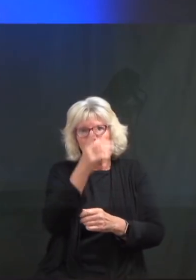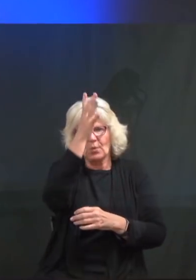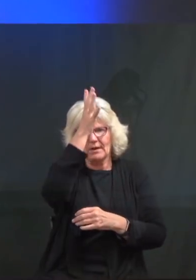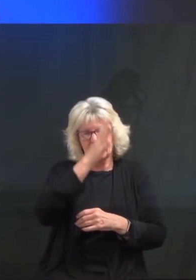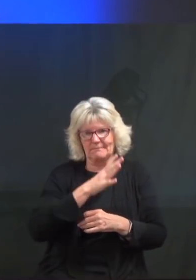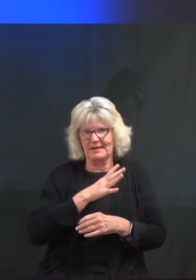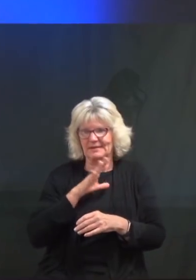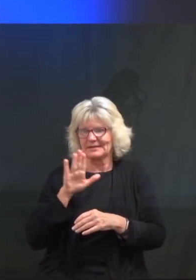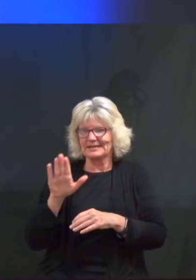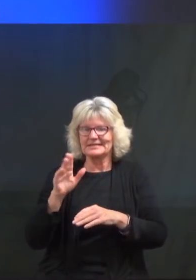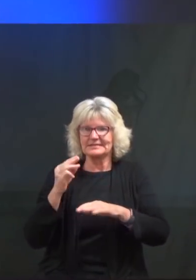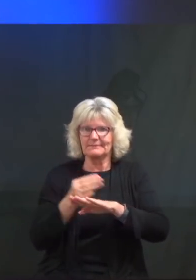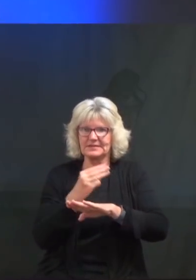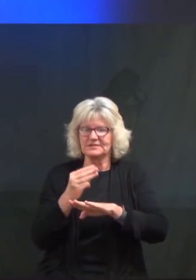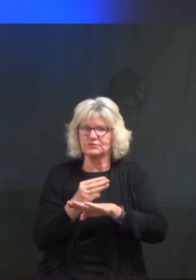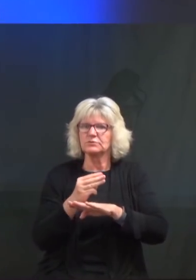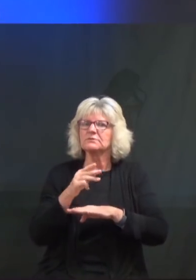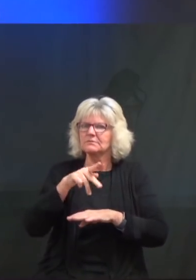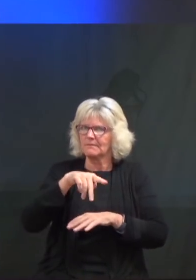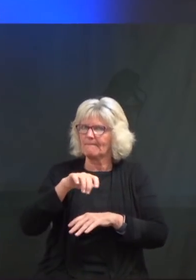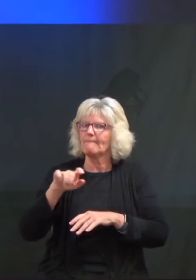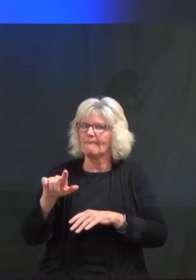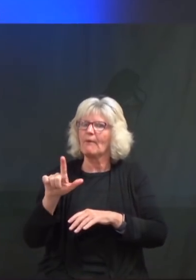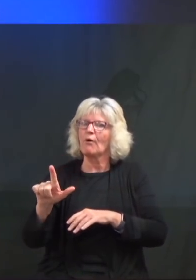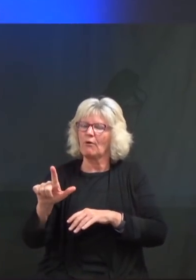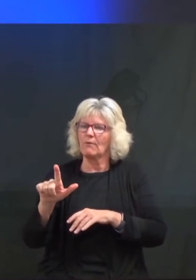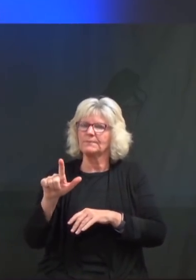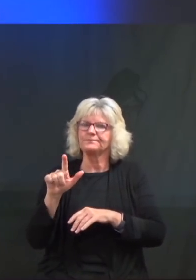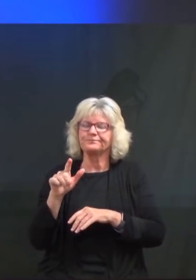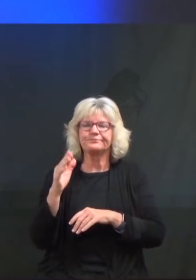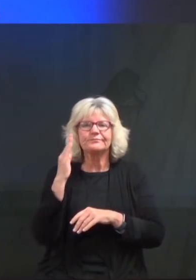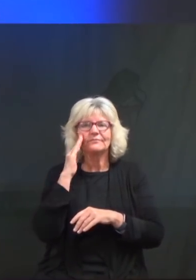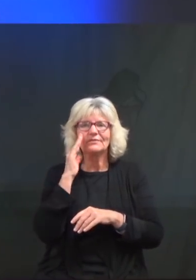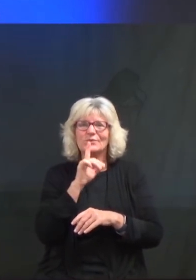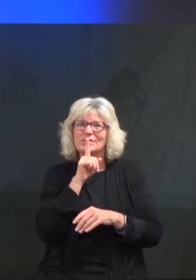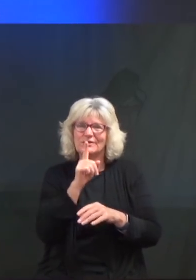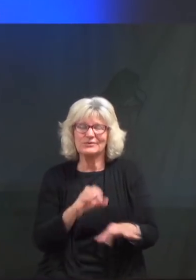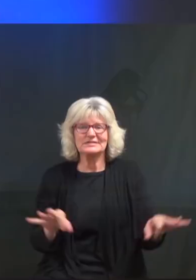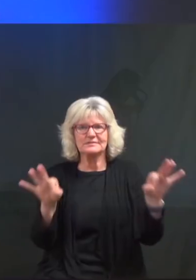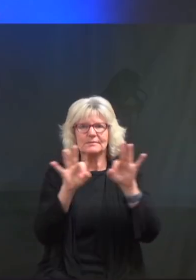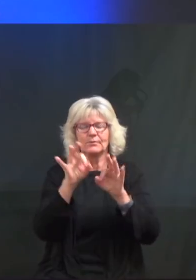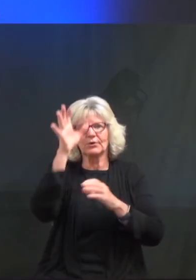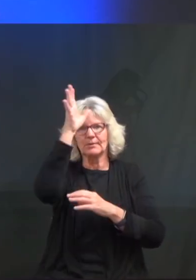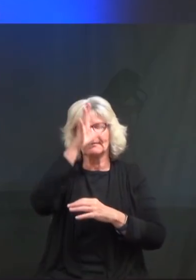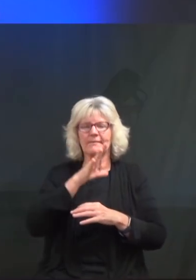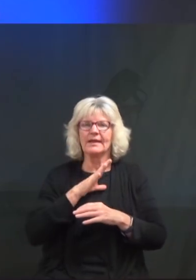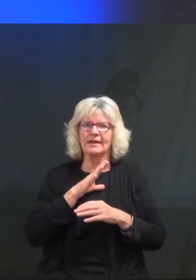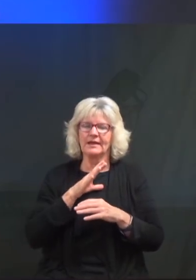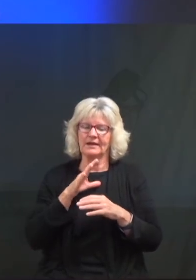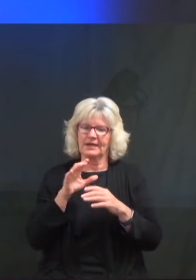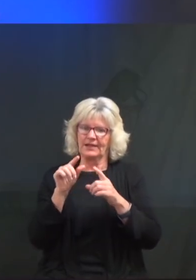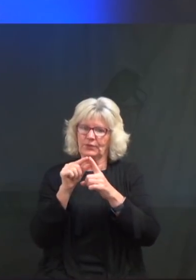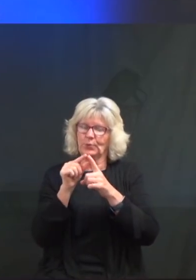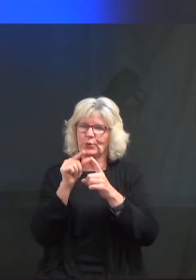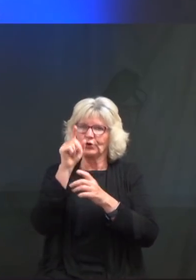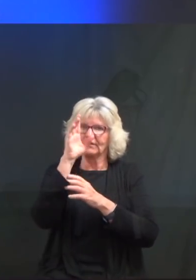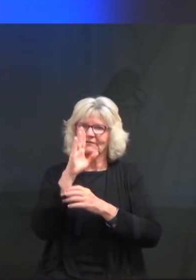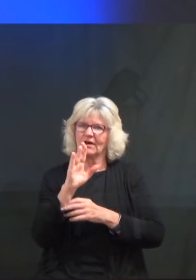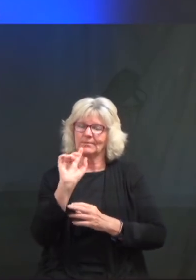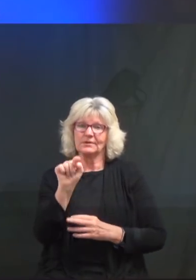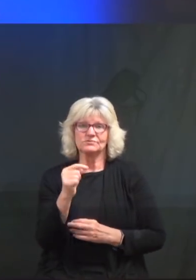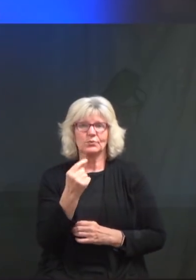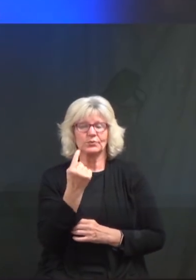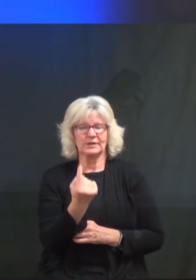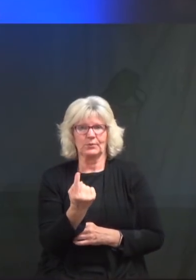man's ministry, the man Paul. Now, we know he's a pretty important man in the Word of God. But it is only one